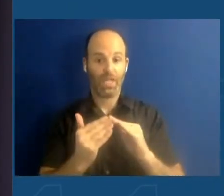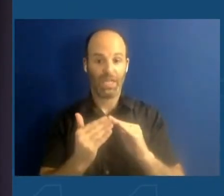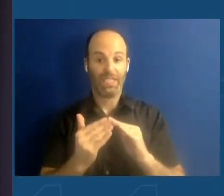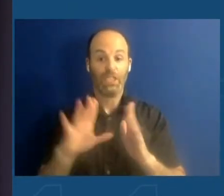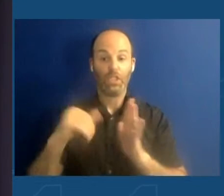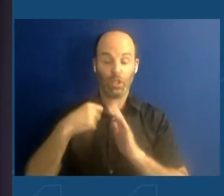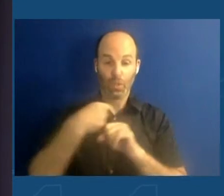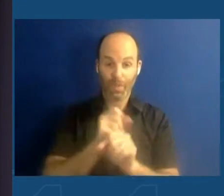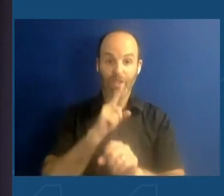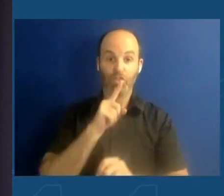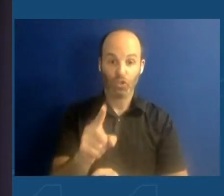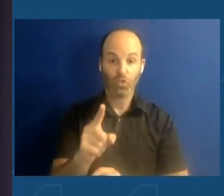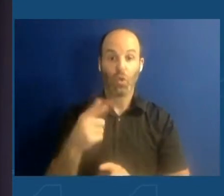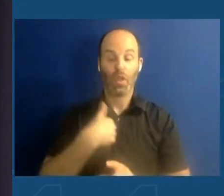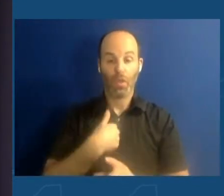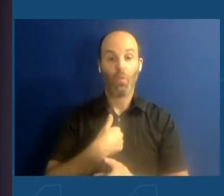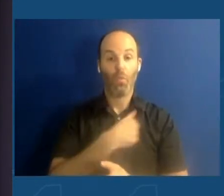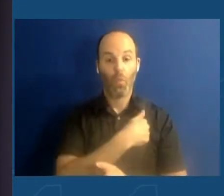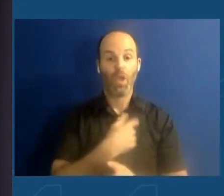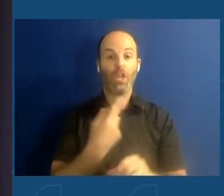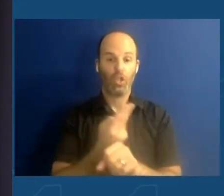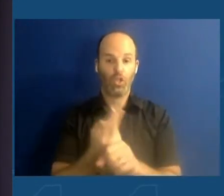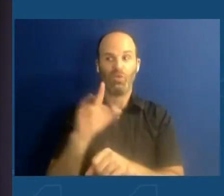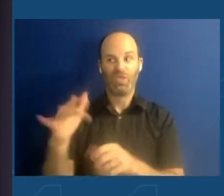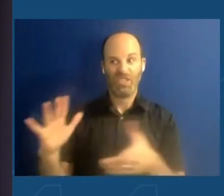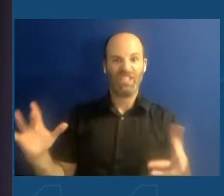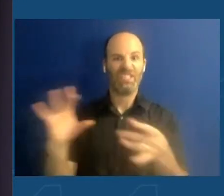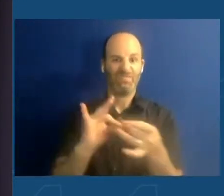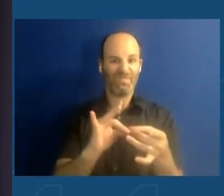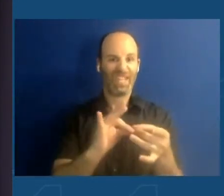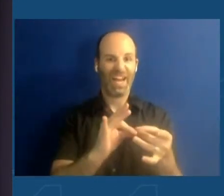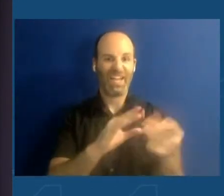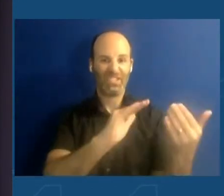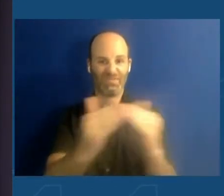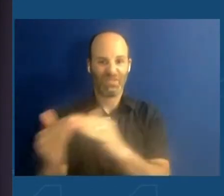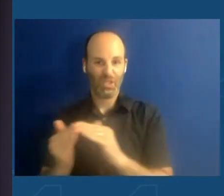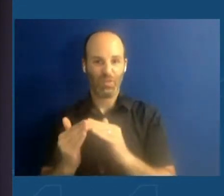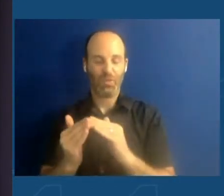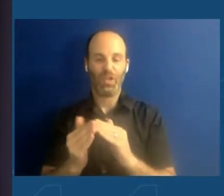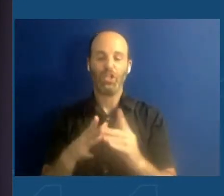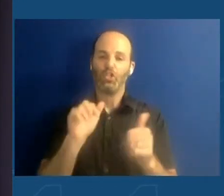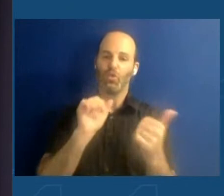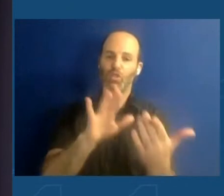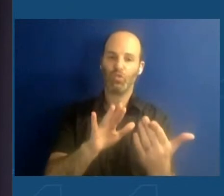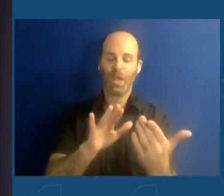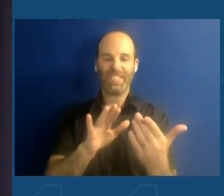that we use these community connections and address the deficit of